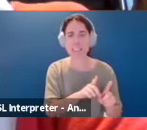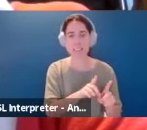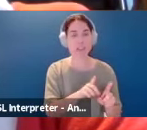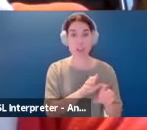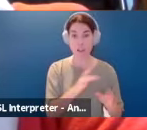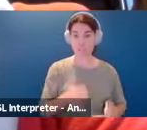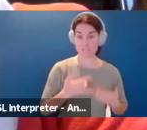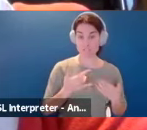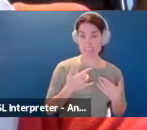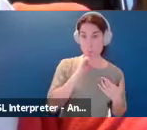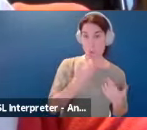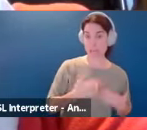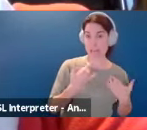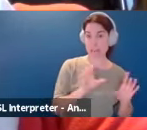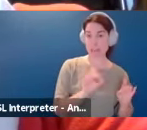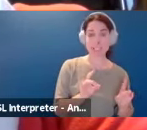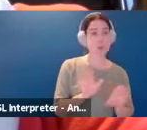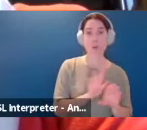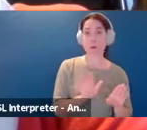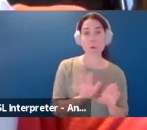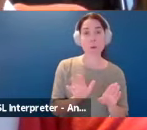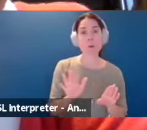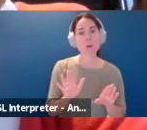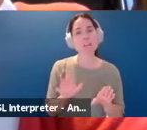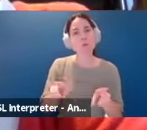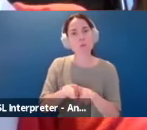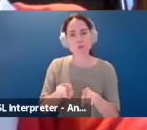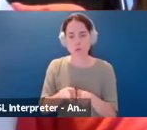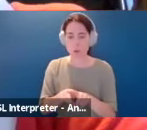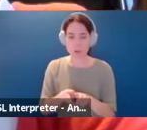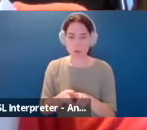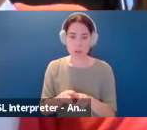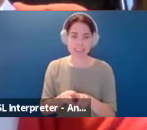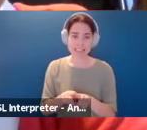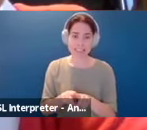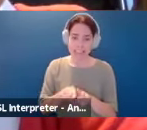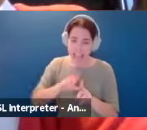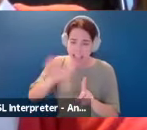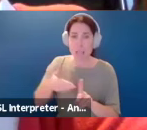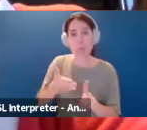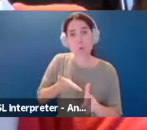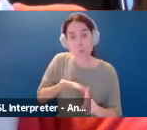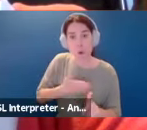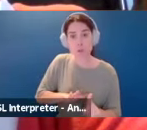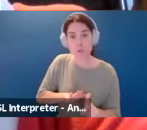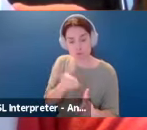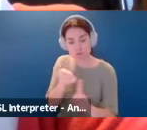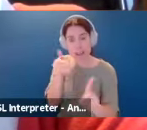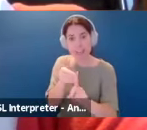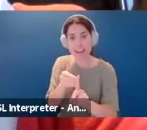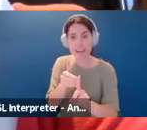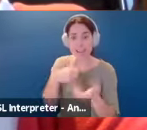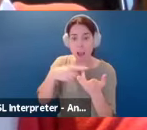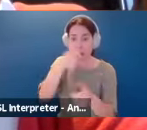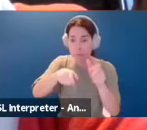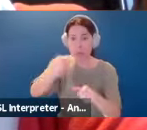really is the desire to alleviate suffering in others and i think that's such a key um